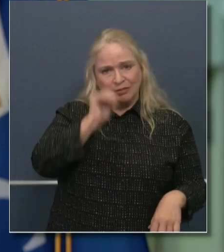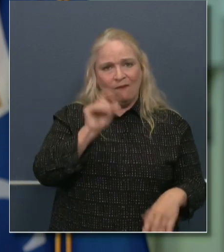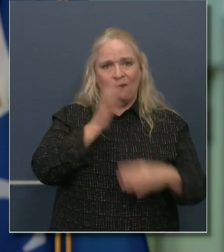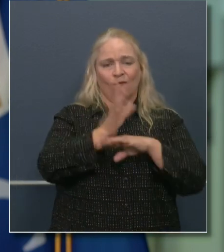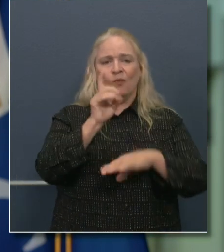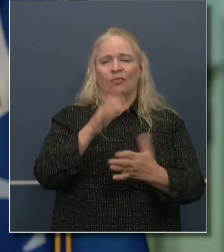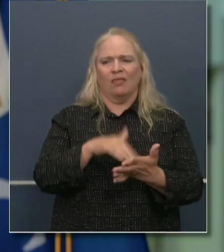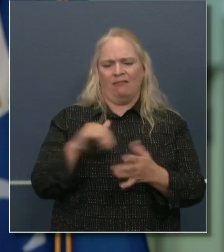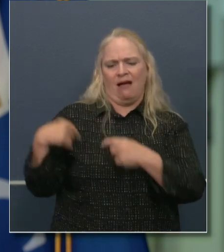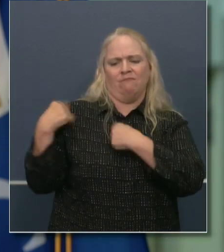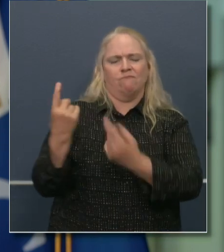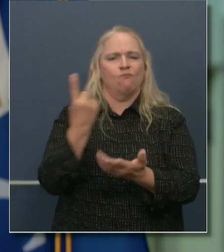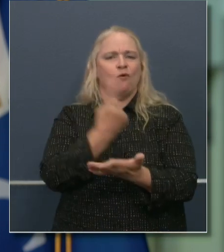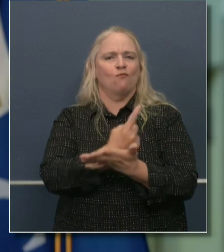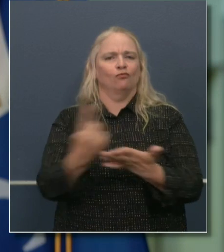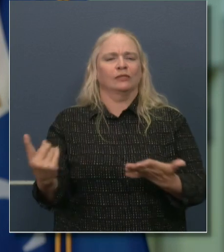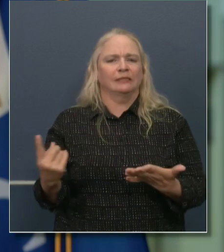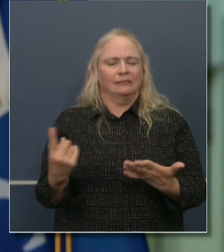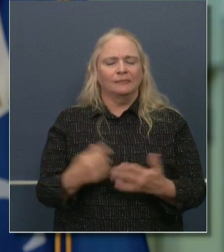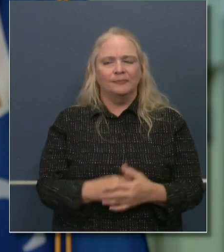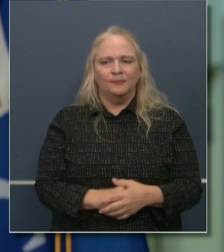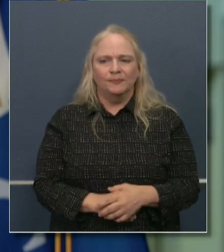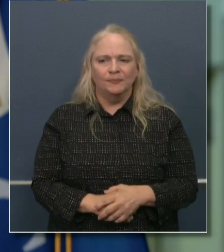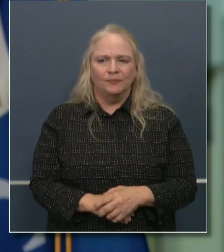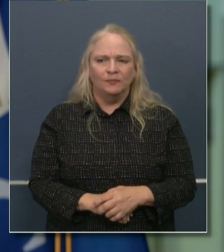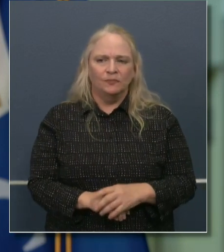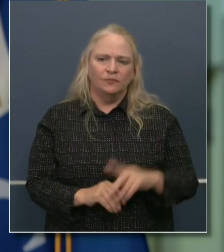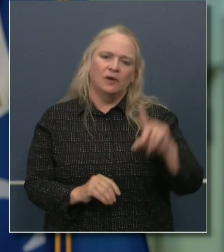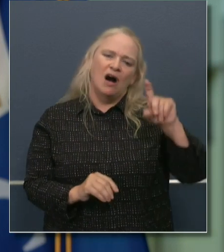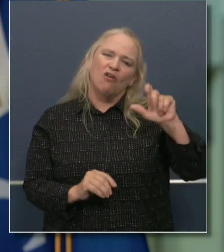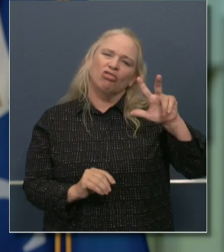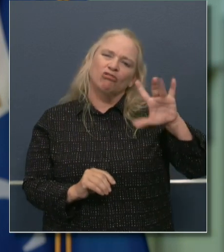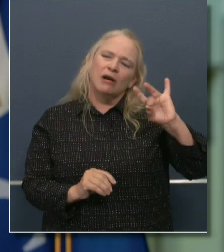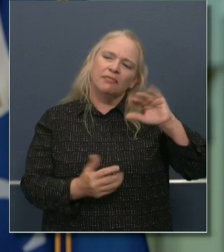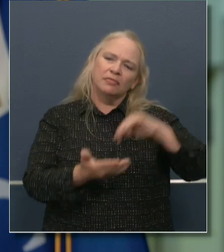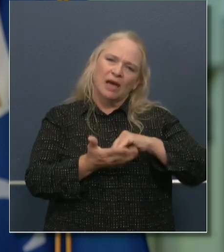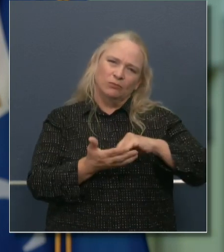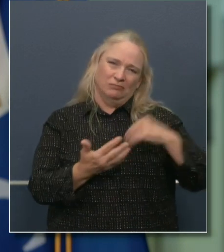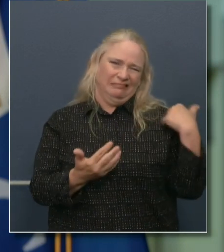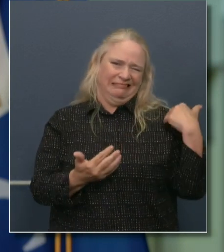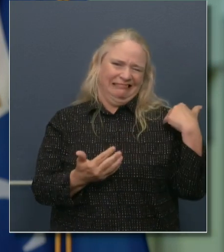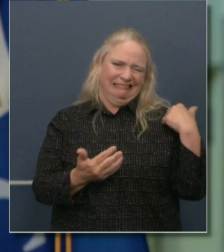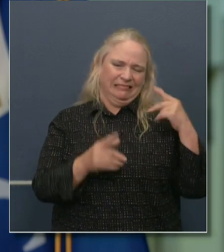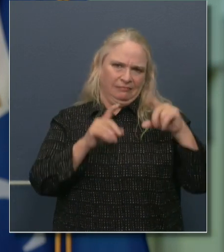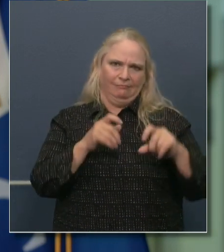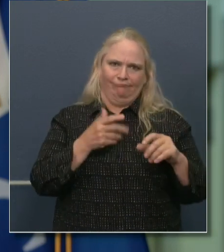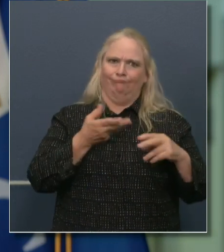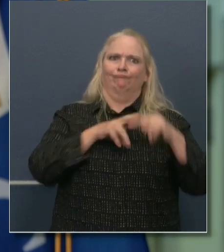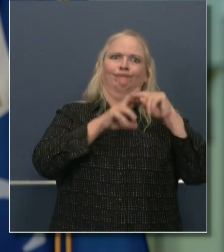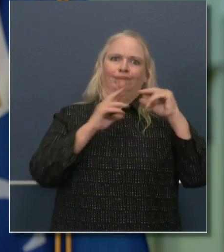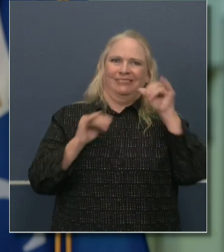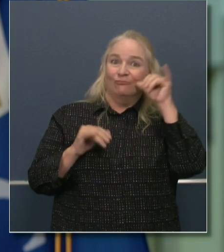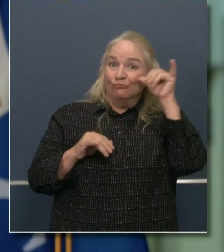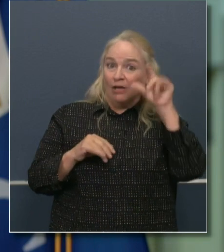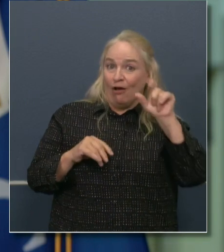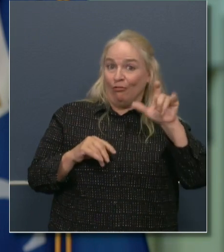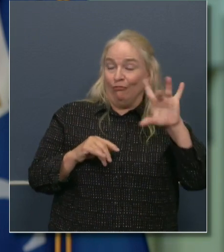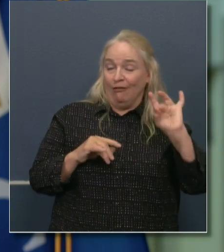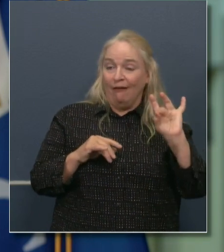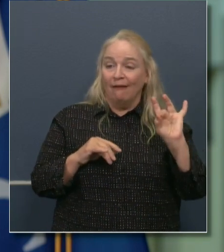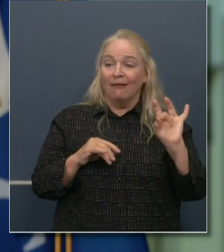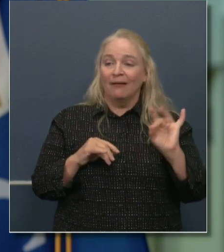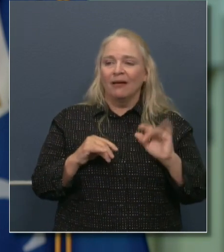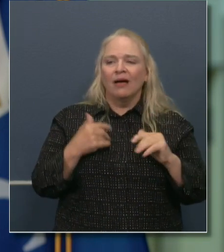week, 137, almost 138,000 tests conducted yesterday. I've made this abundantly